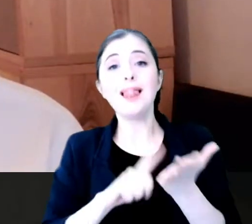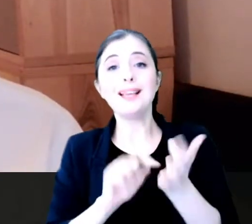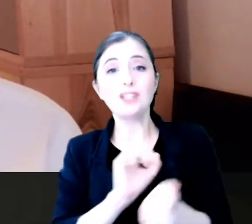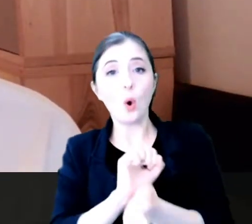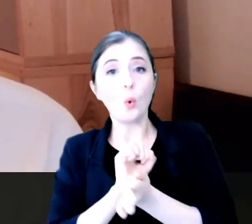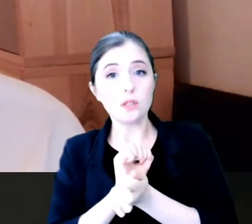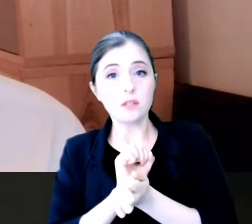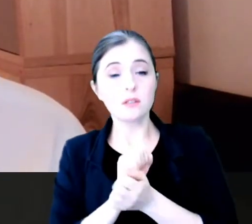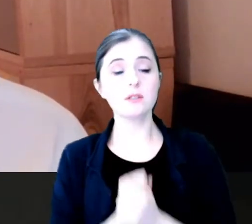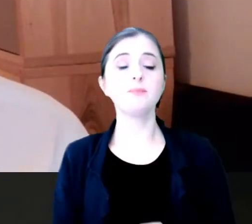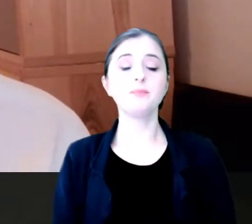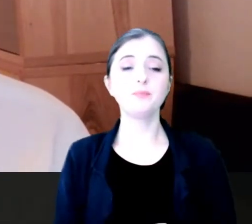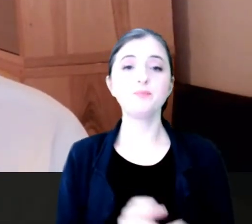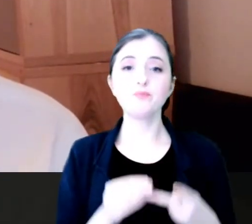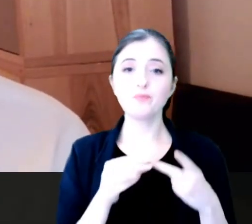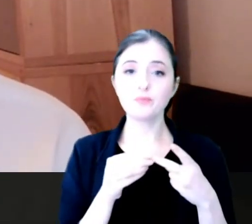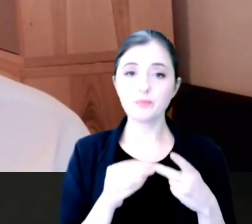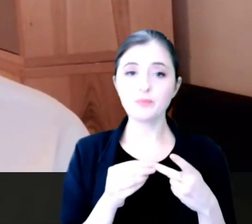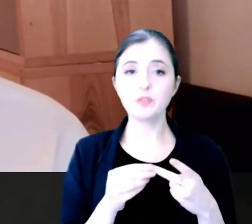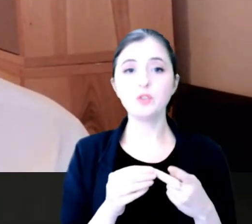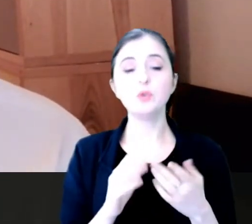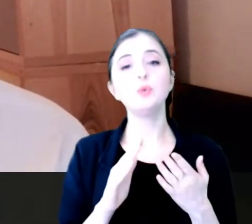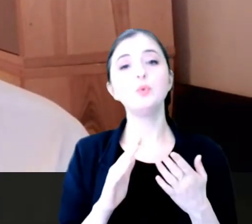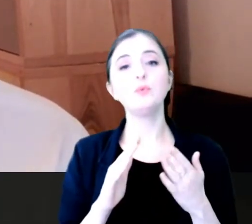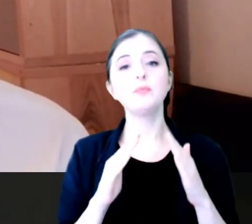to rough sleepers,